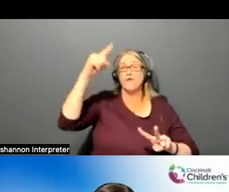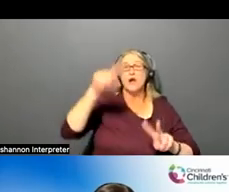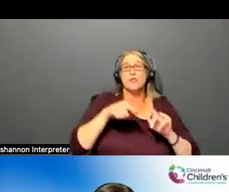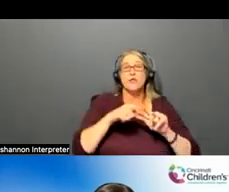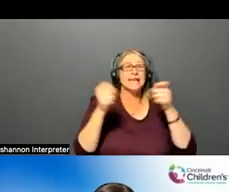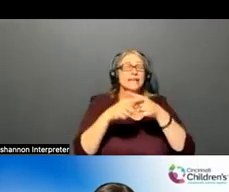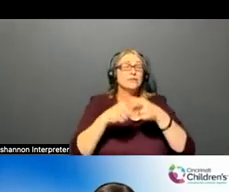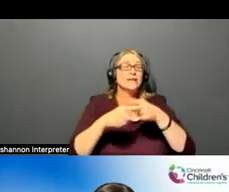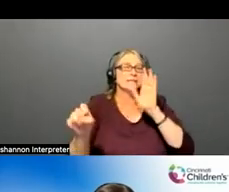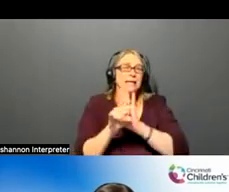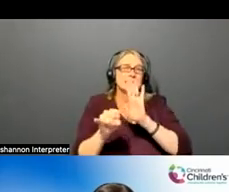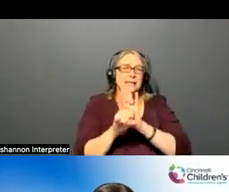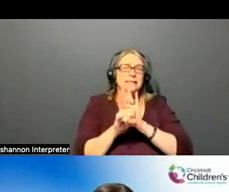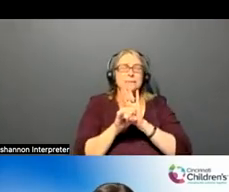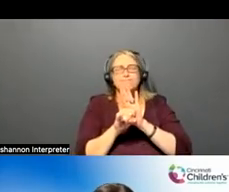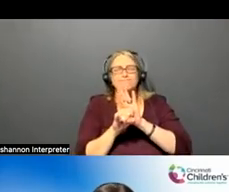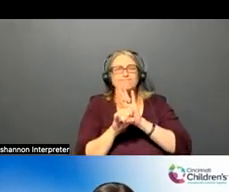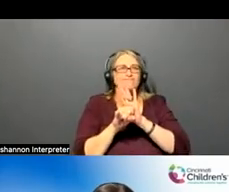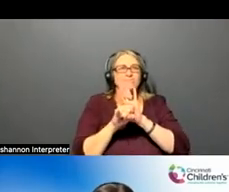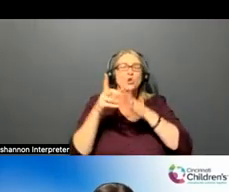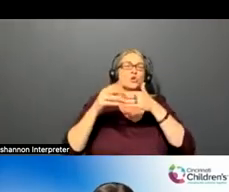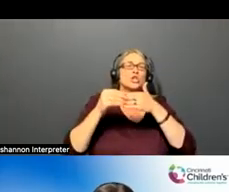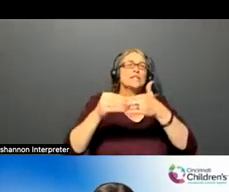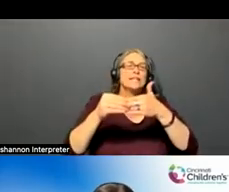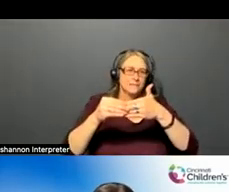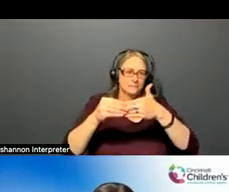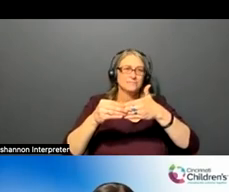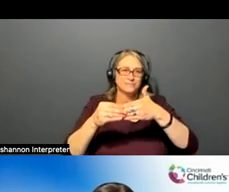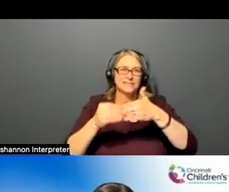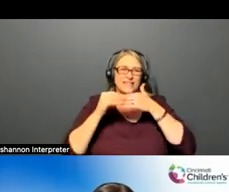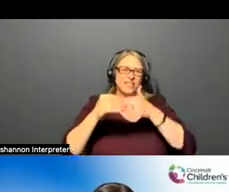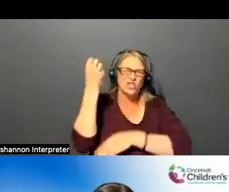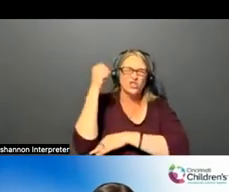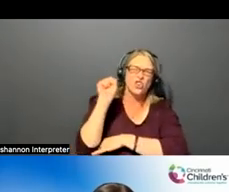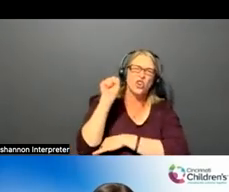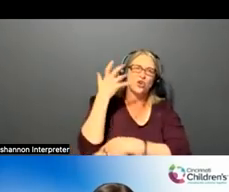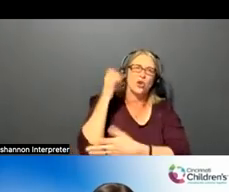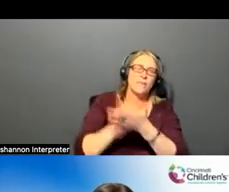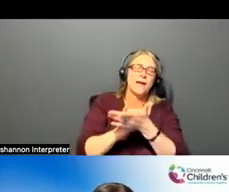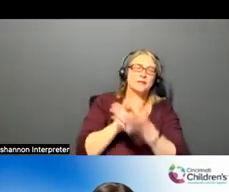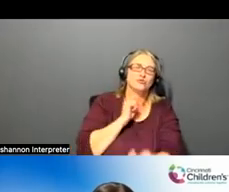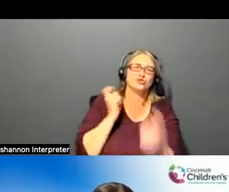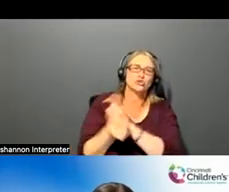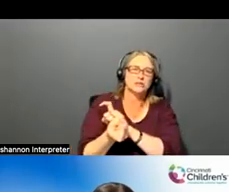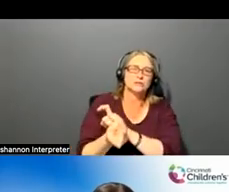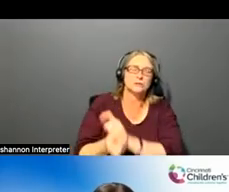intersecting identities to lead the charge on that change.